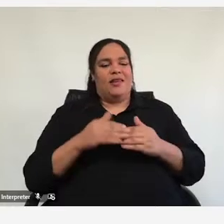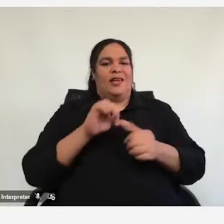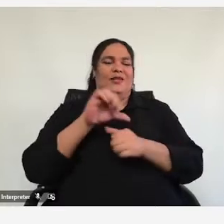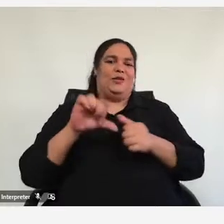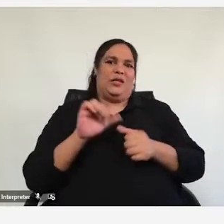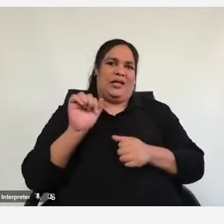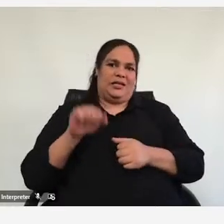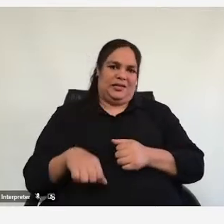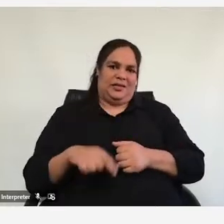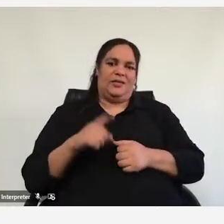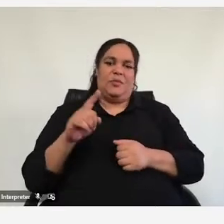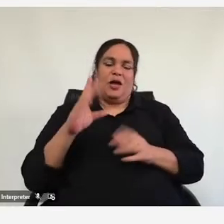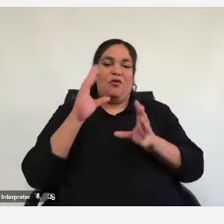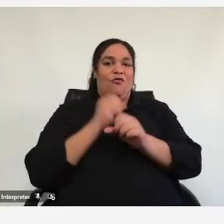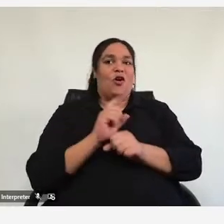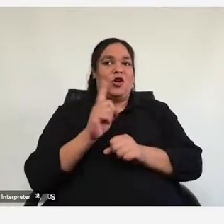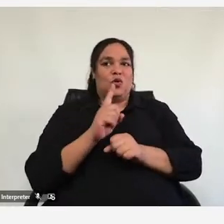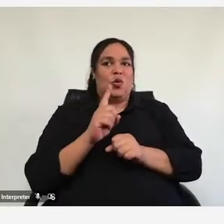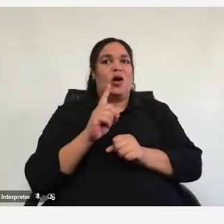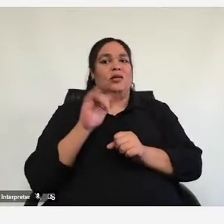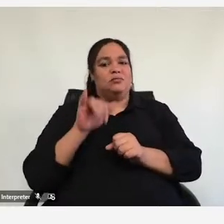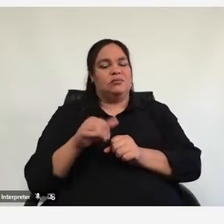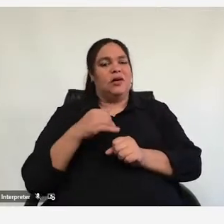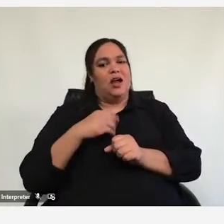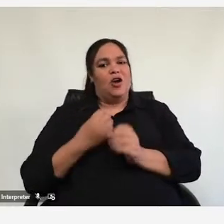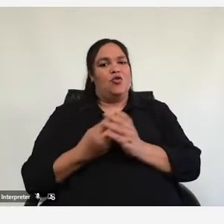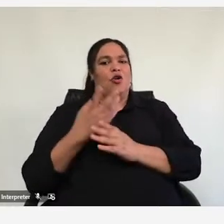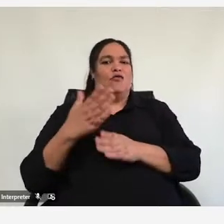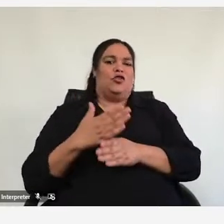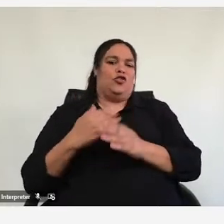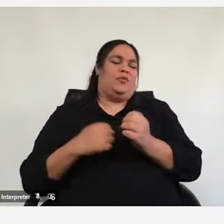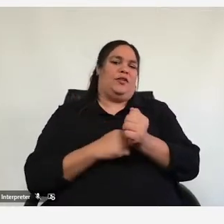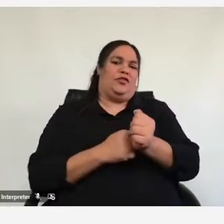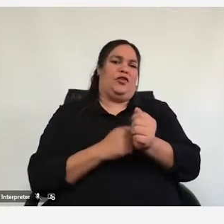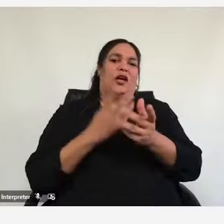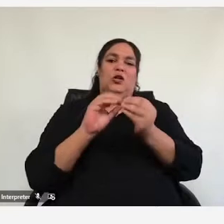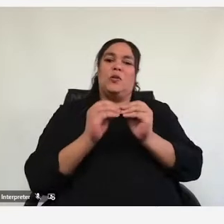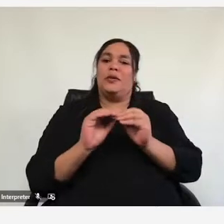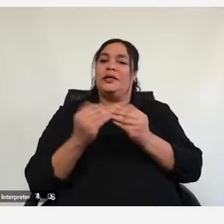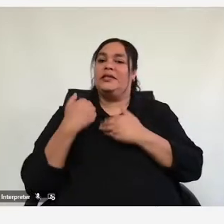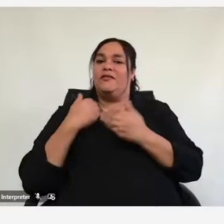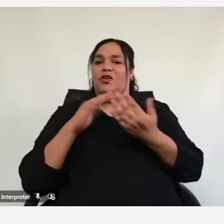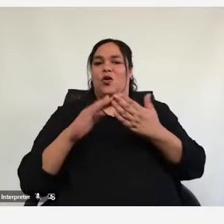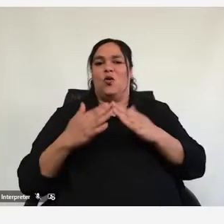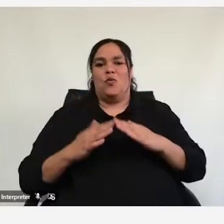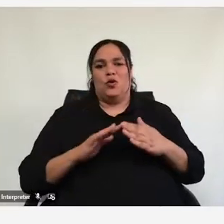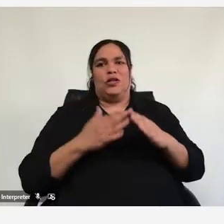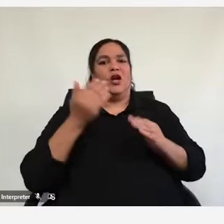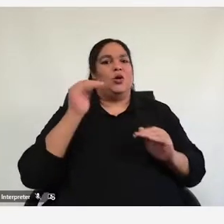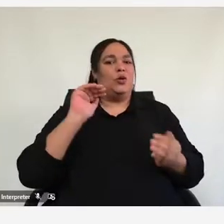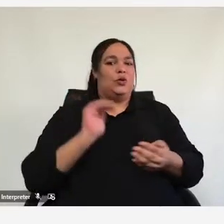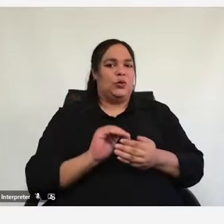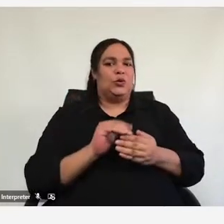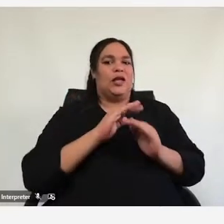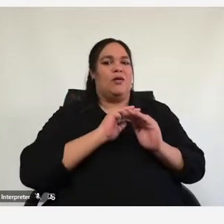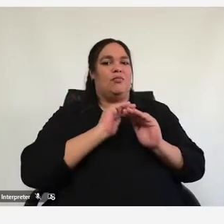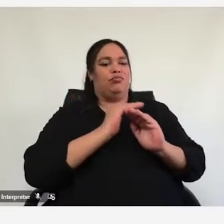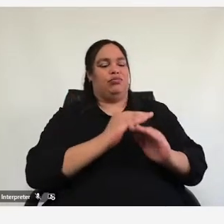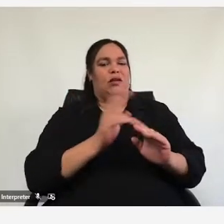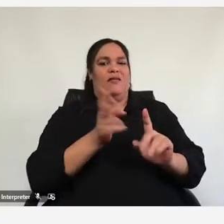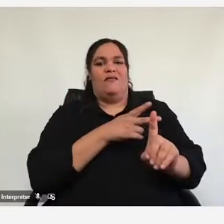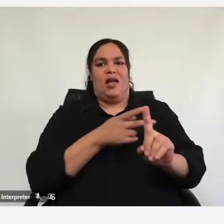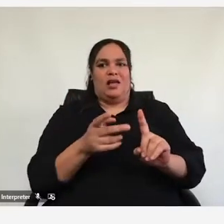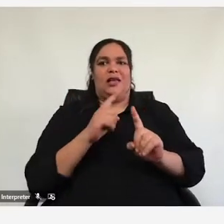society, with our focus remaining on our growth for jobs strategy, creating safer communities by reducing and preventing violence,